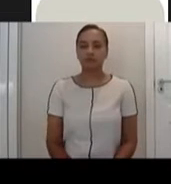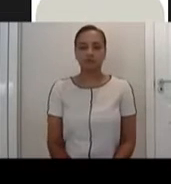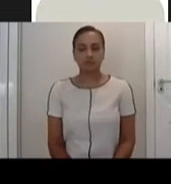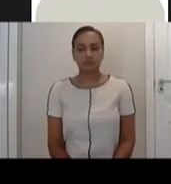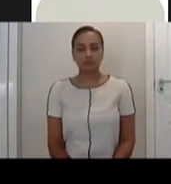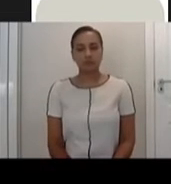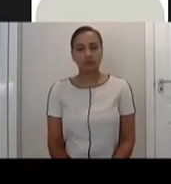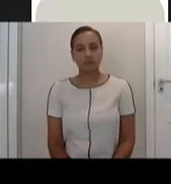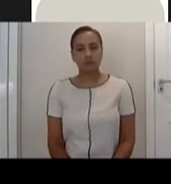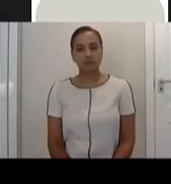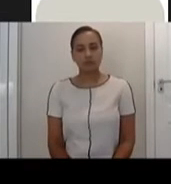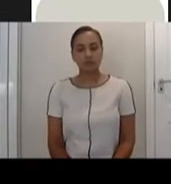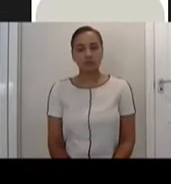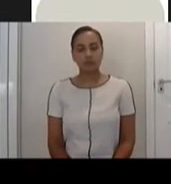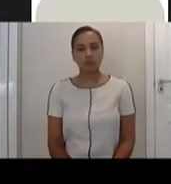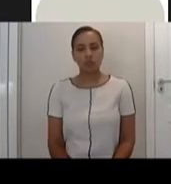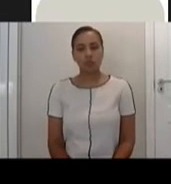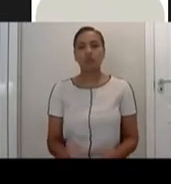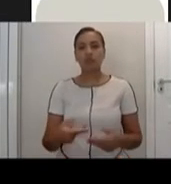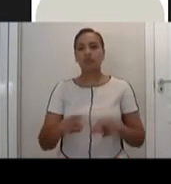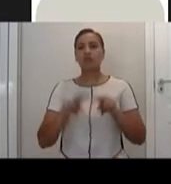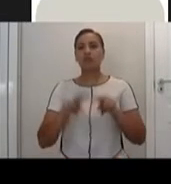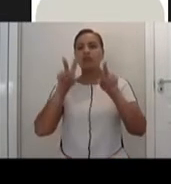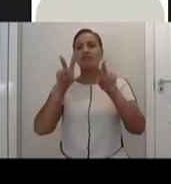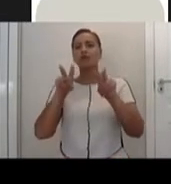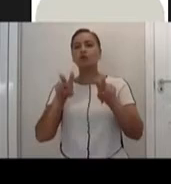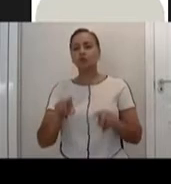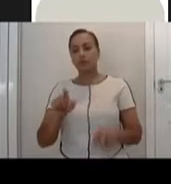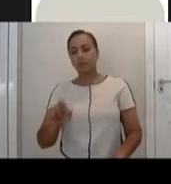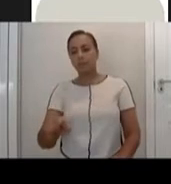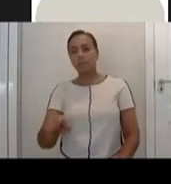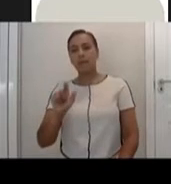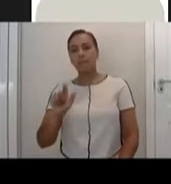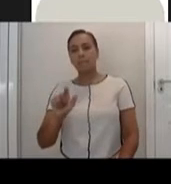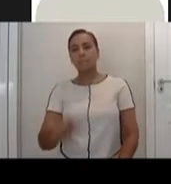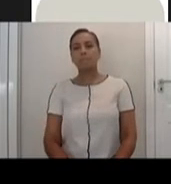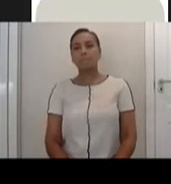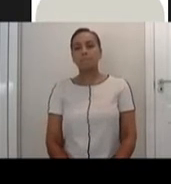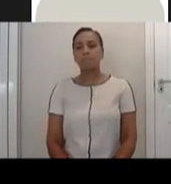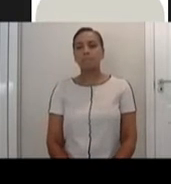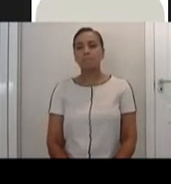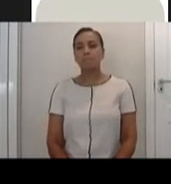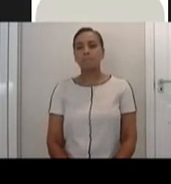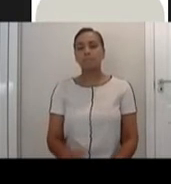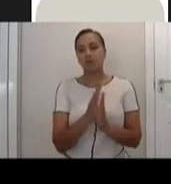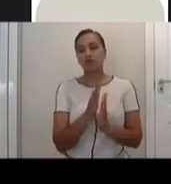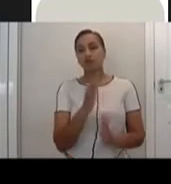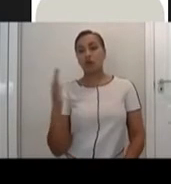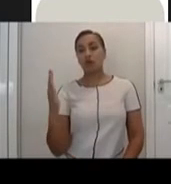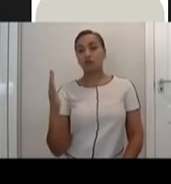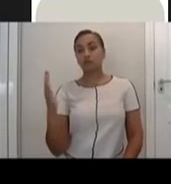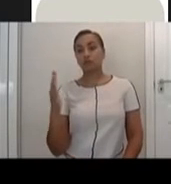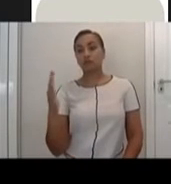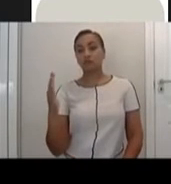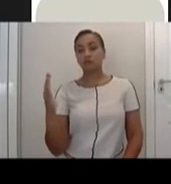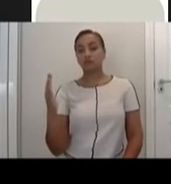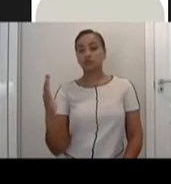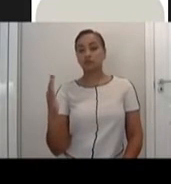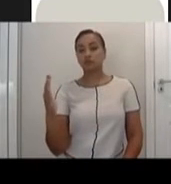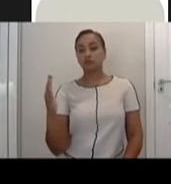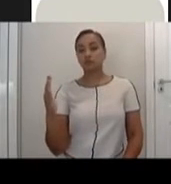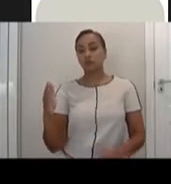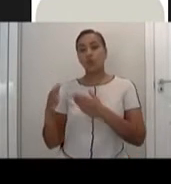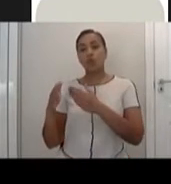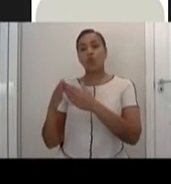Equally, in terms of view, if you go, I think for most of you, if you go to your right-hand screen, right-hand corner,